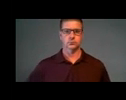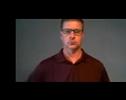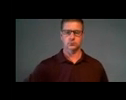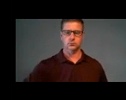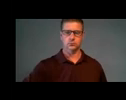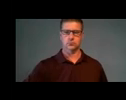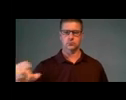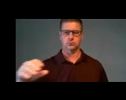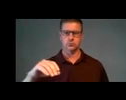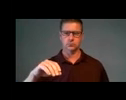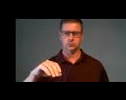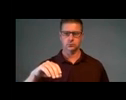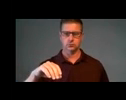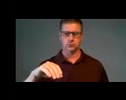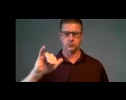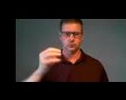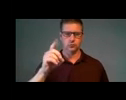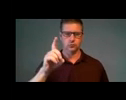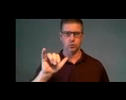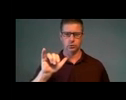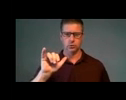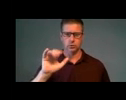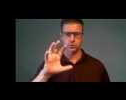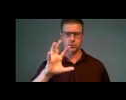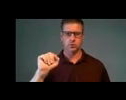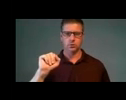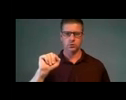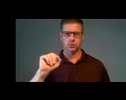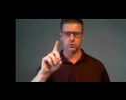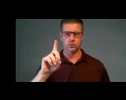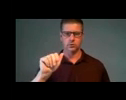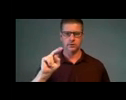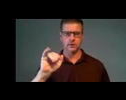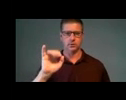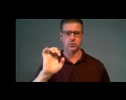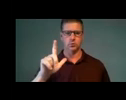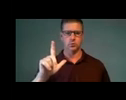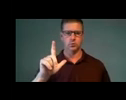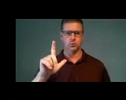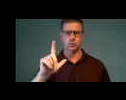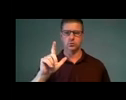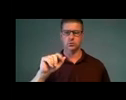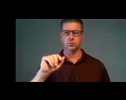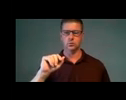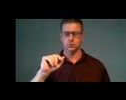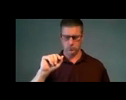like we've got Jody and Daniel.